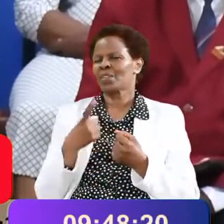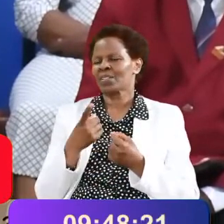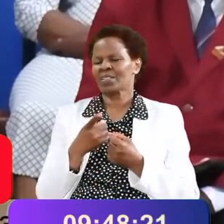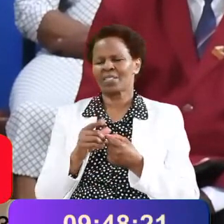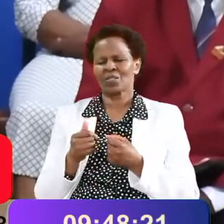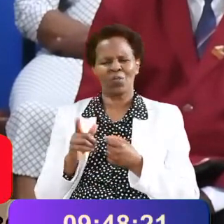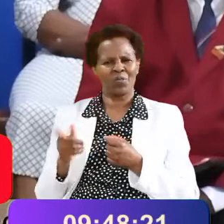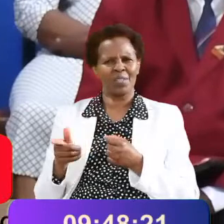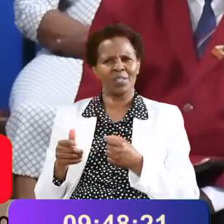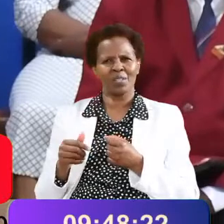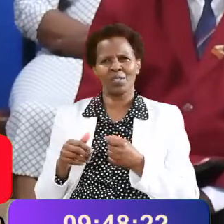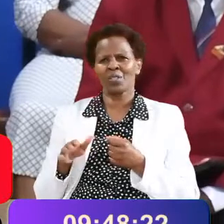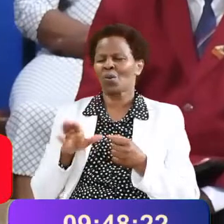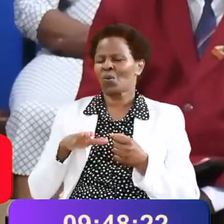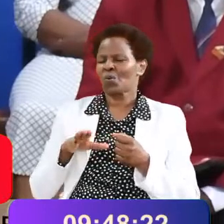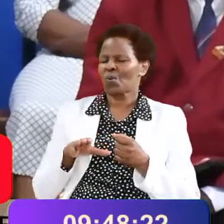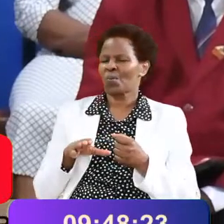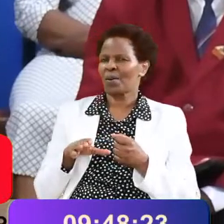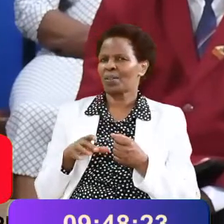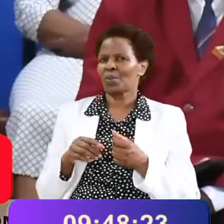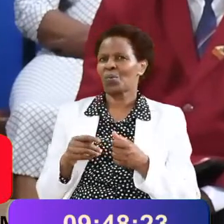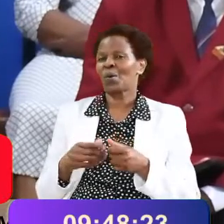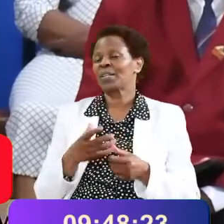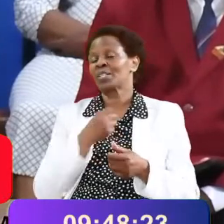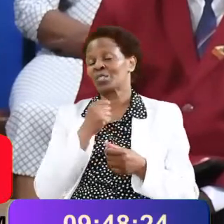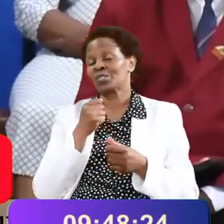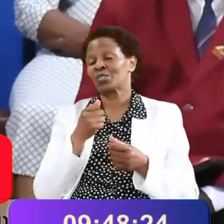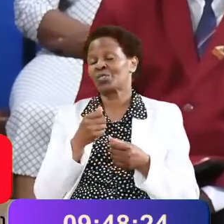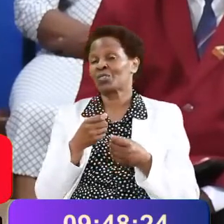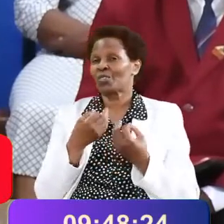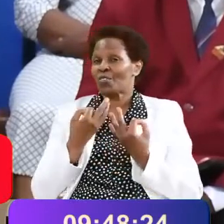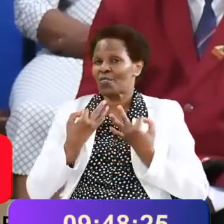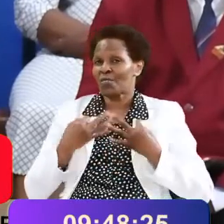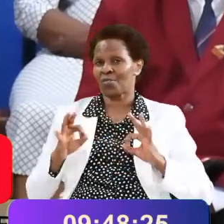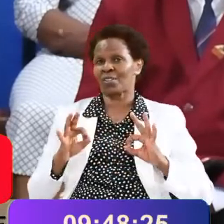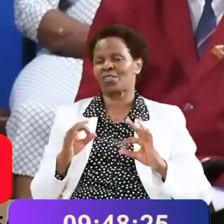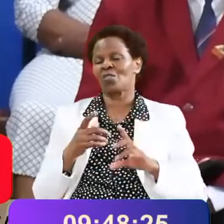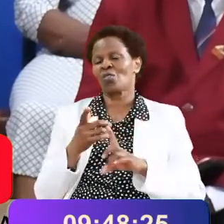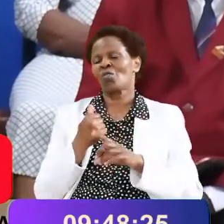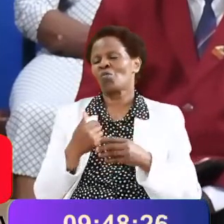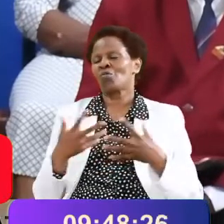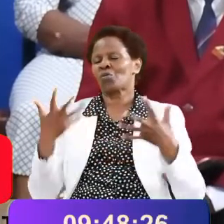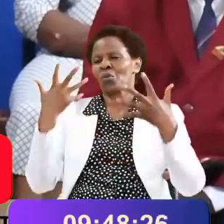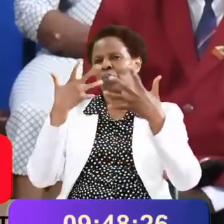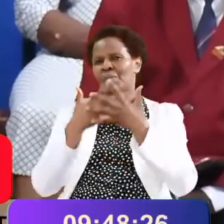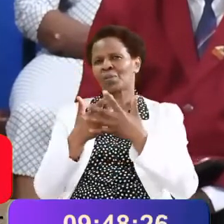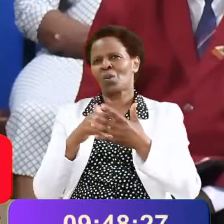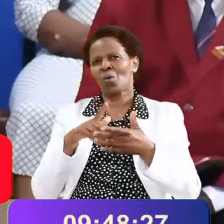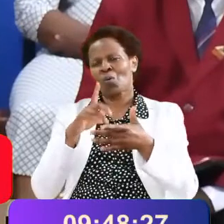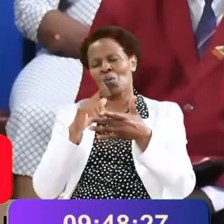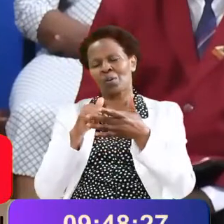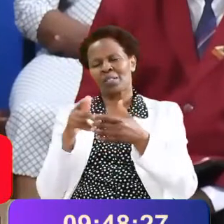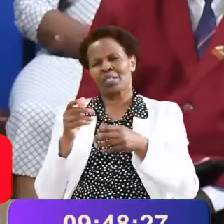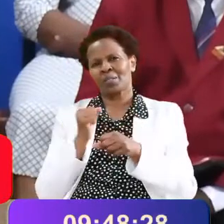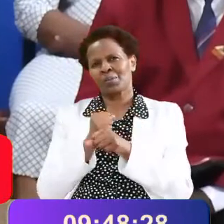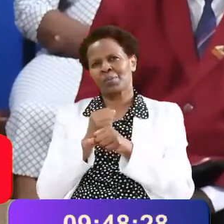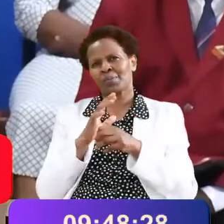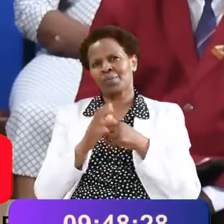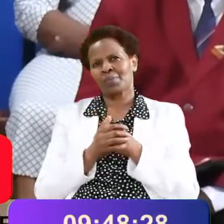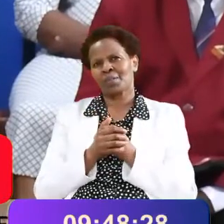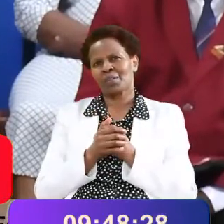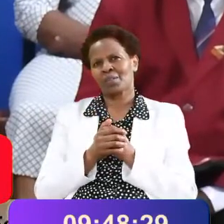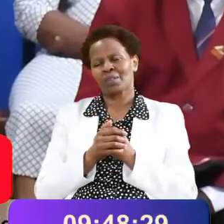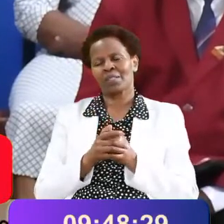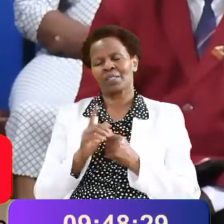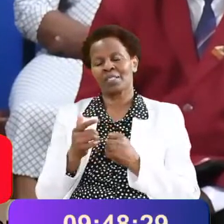wife. When he was released from prison, and now he is second in command, what could he have done? He could have said, now